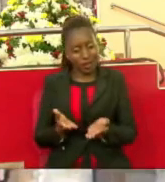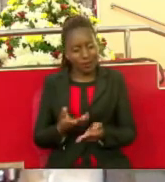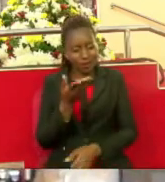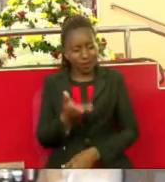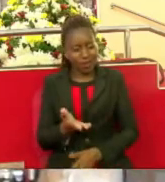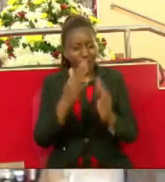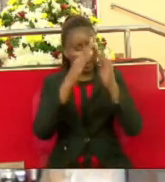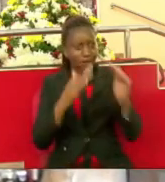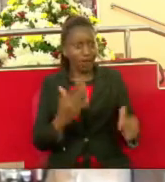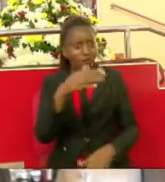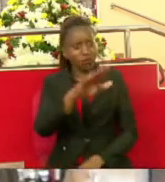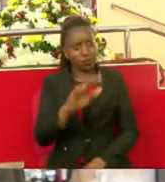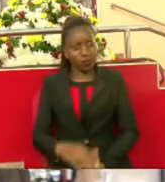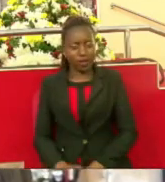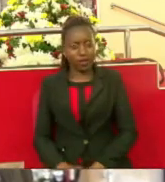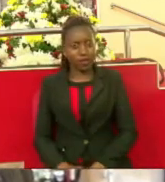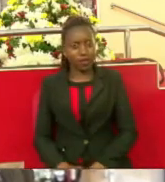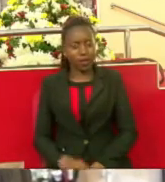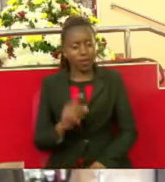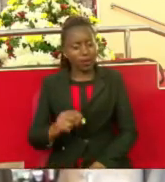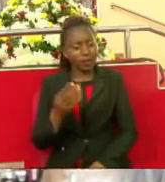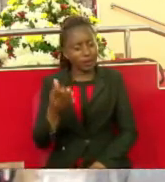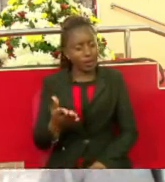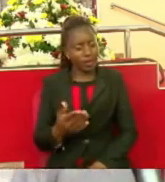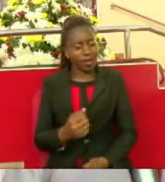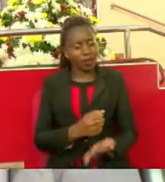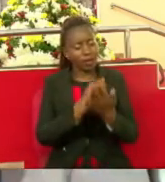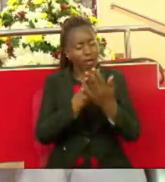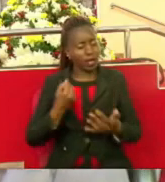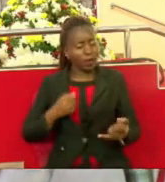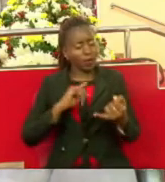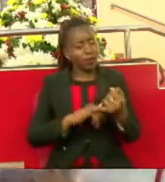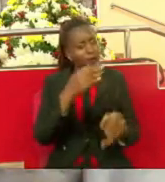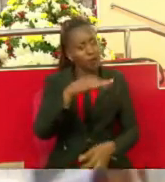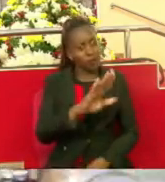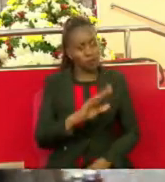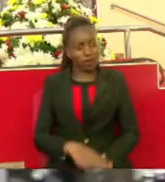You should be washing the child and helping to feed and massaging your wife.